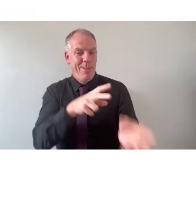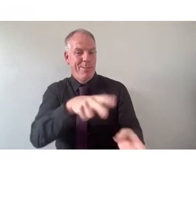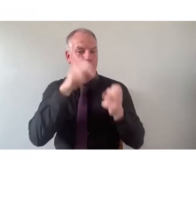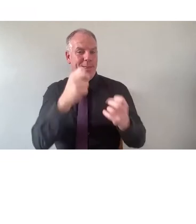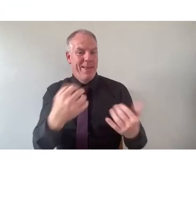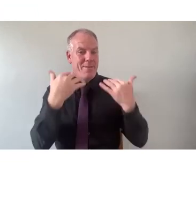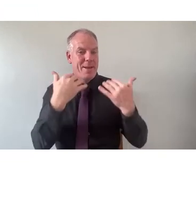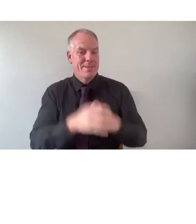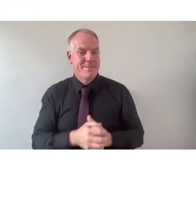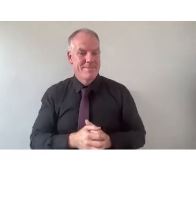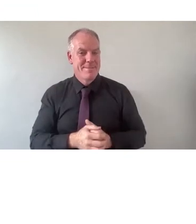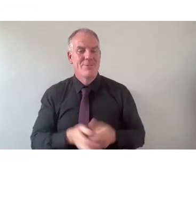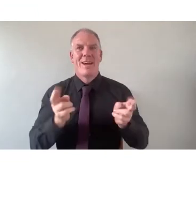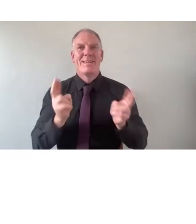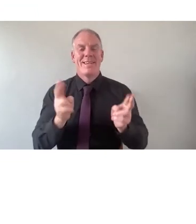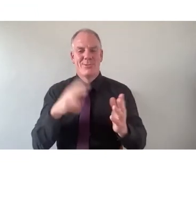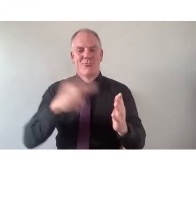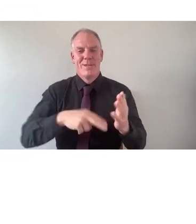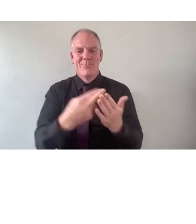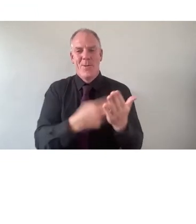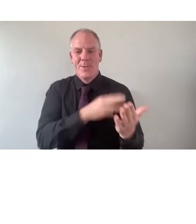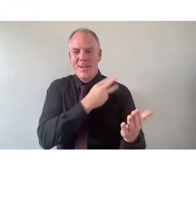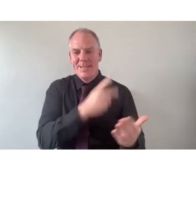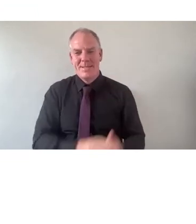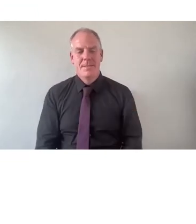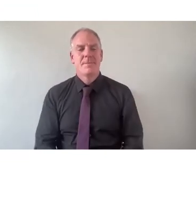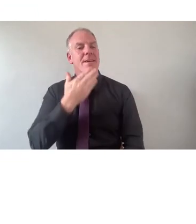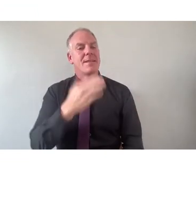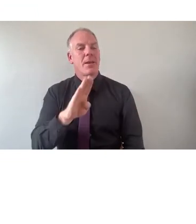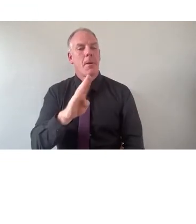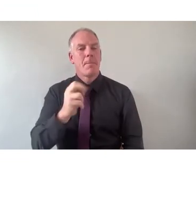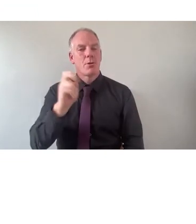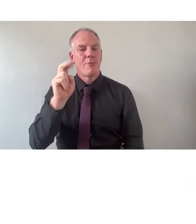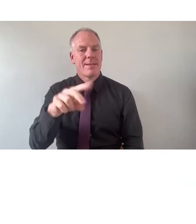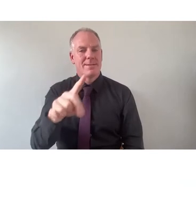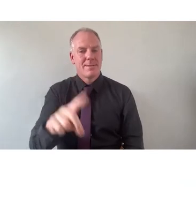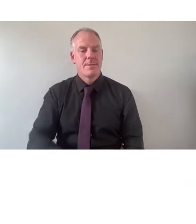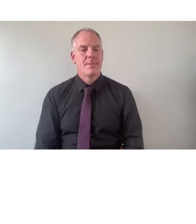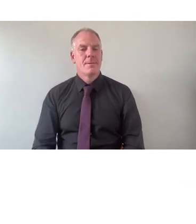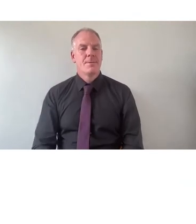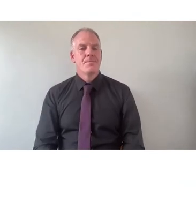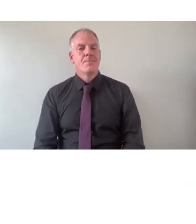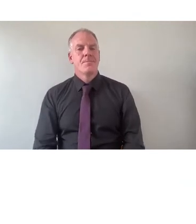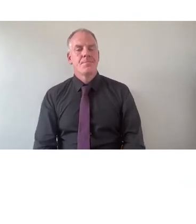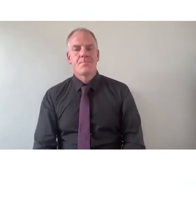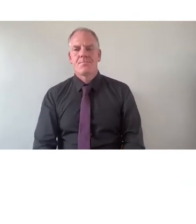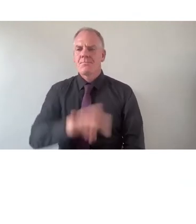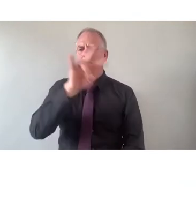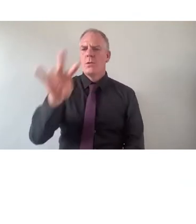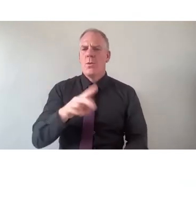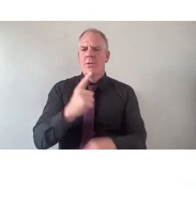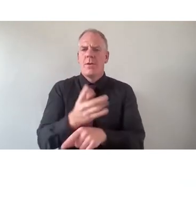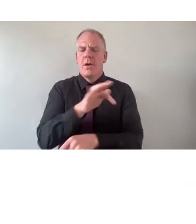great. Absolutely. Yeah. Thanks, Bertrand. And then there was a question in about,